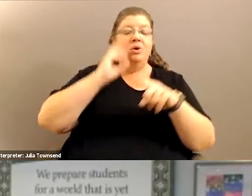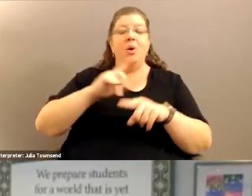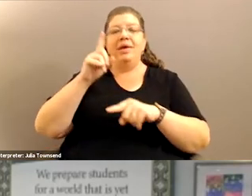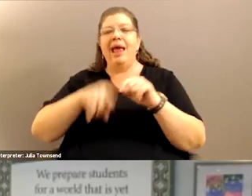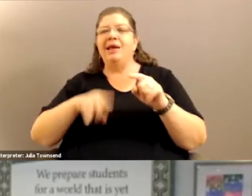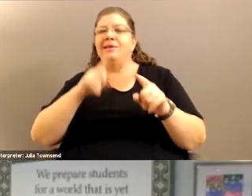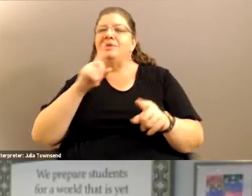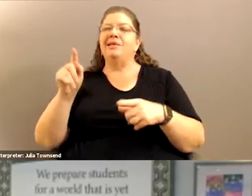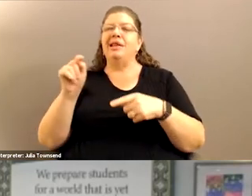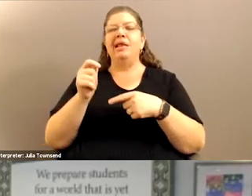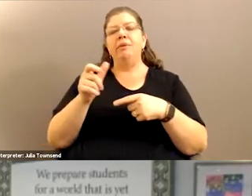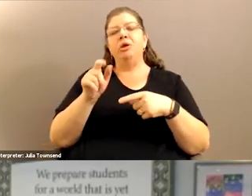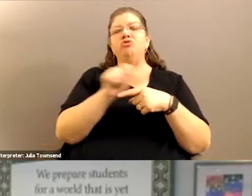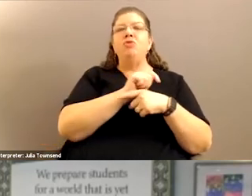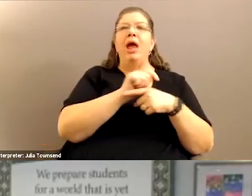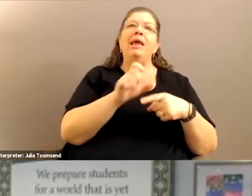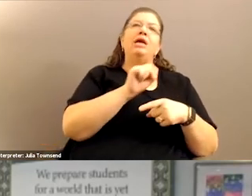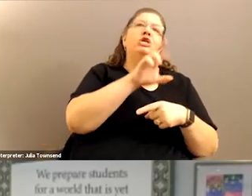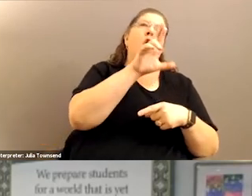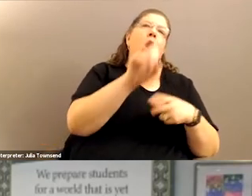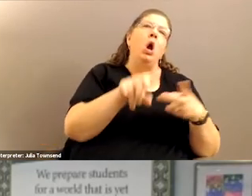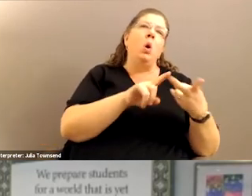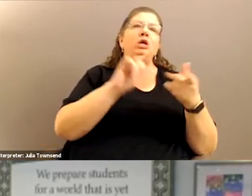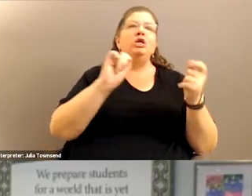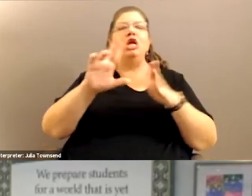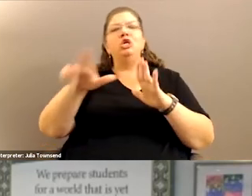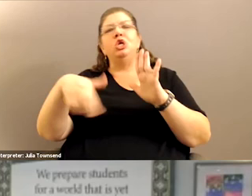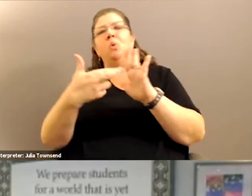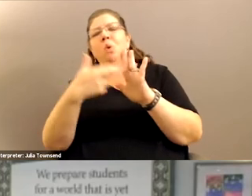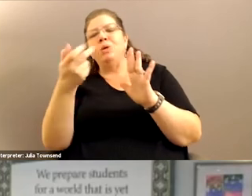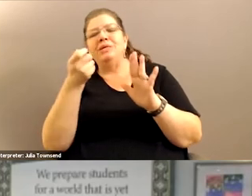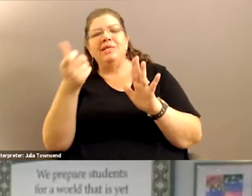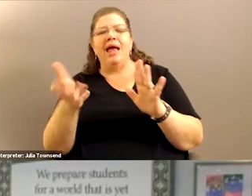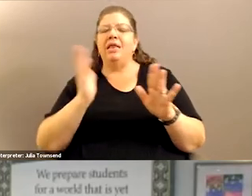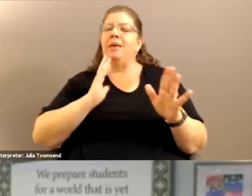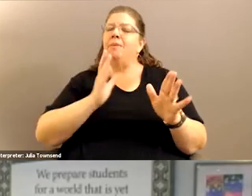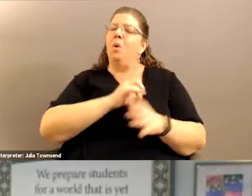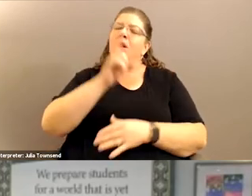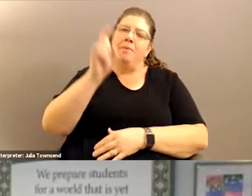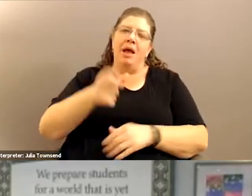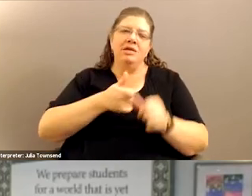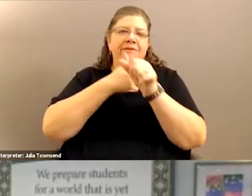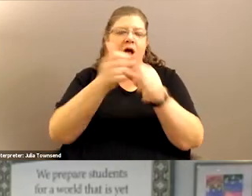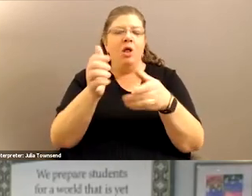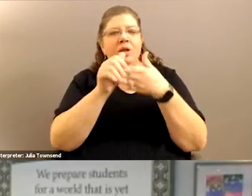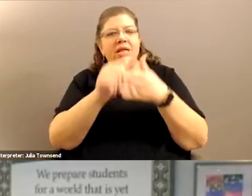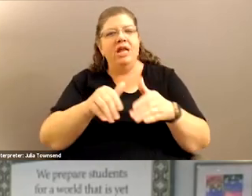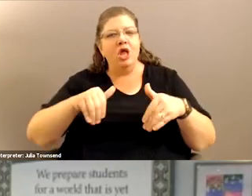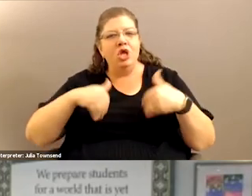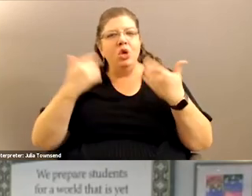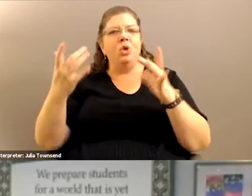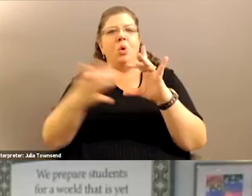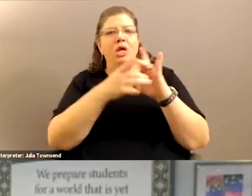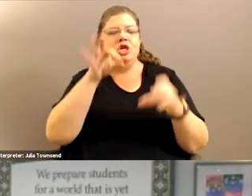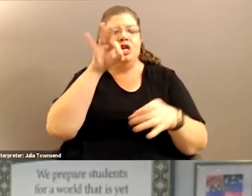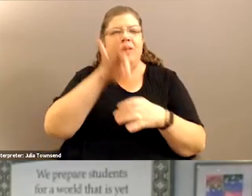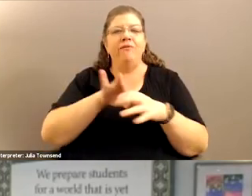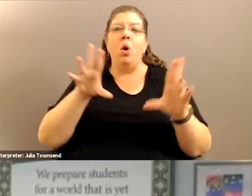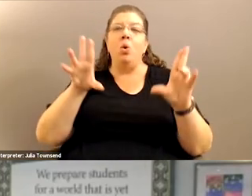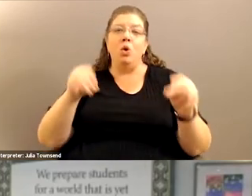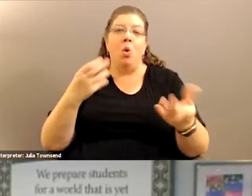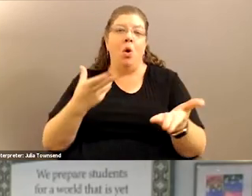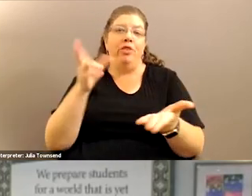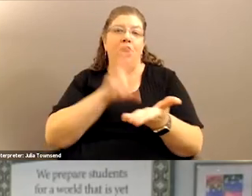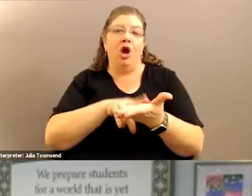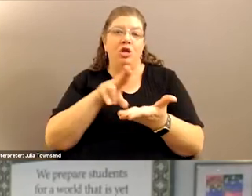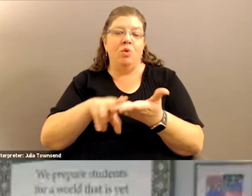of sros or changing their roles slightly the board must follow the lead of the youth coalition and vote no on the contract to have an